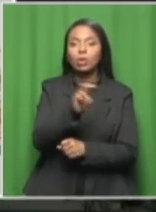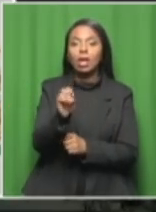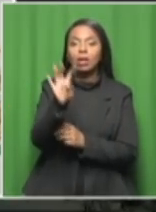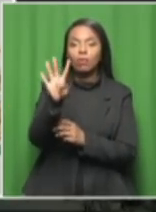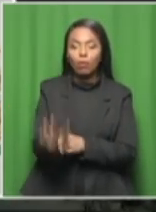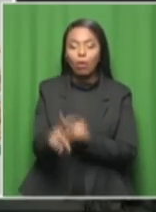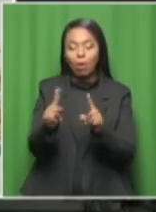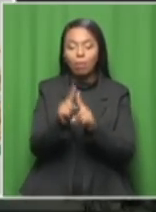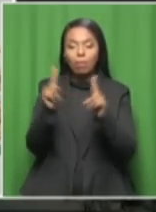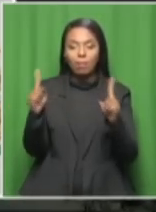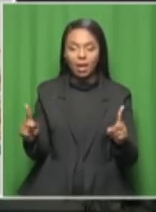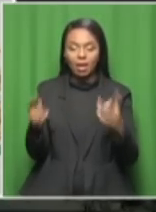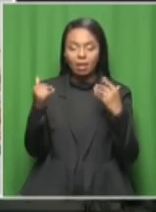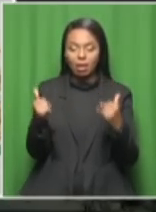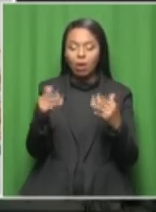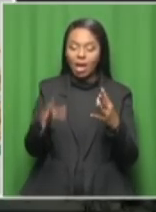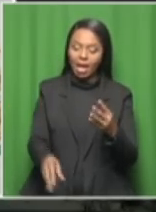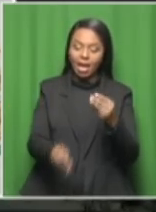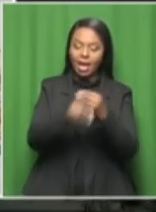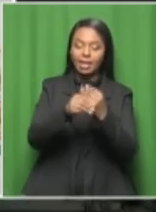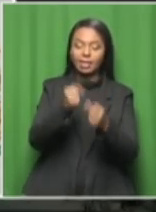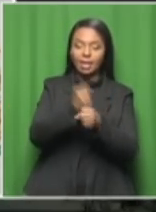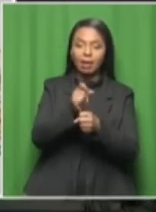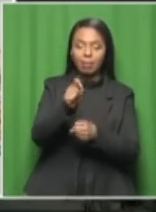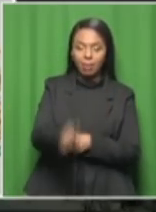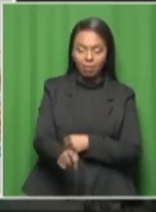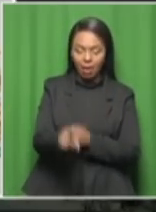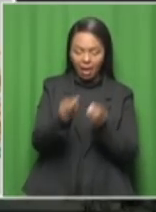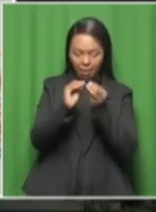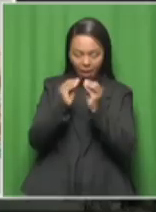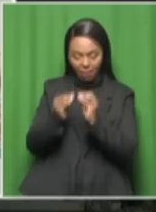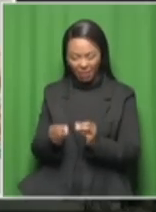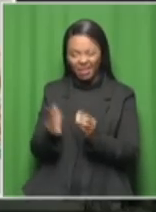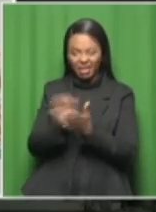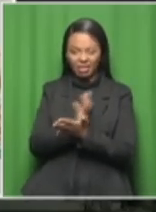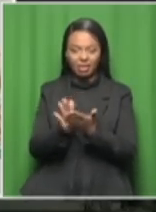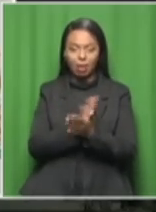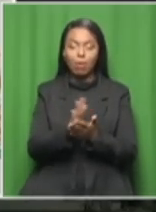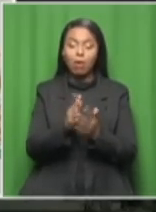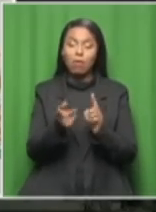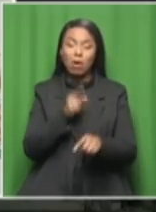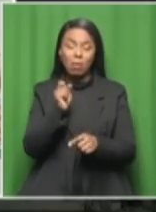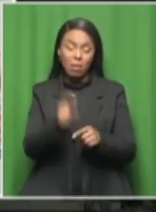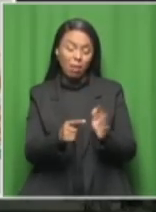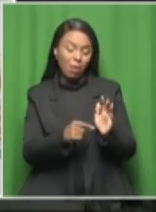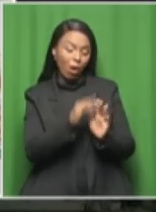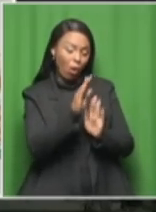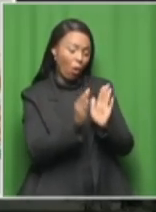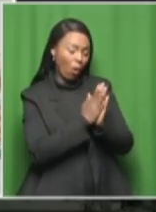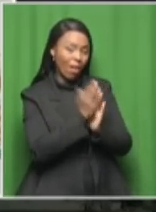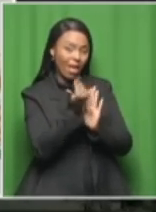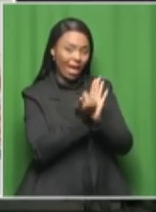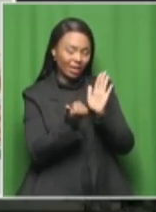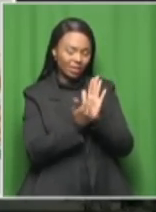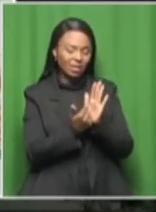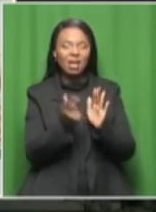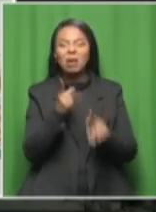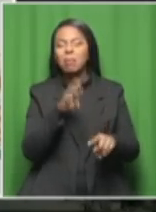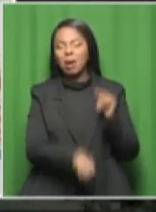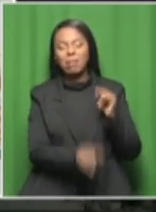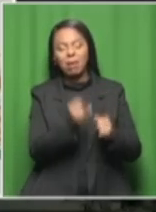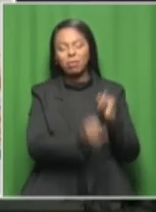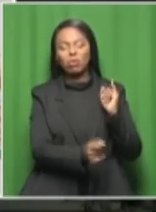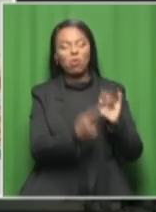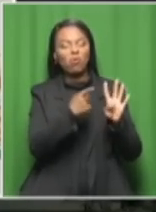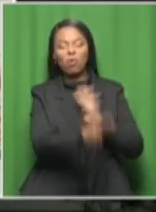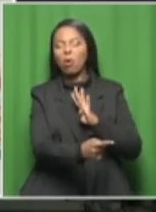was an amendment already that year. And since then, there were four more amendments to the Immigration Act. And when you look at the